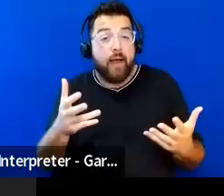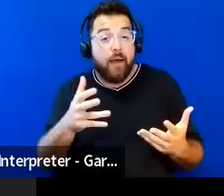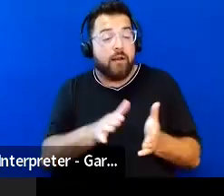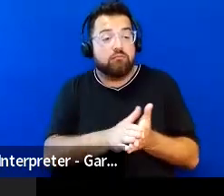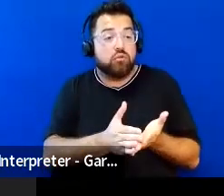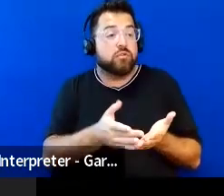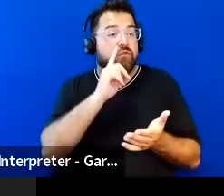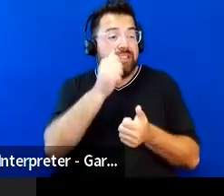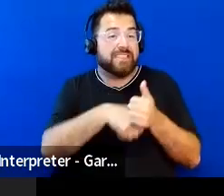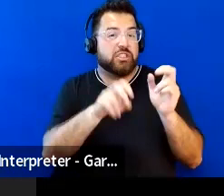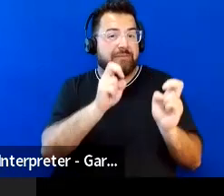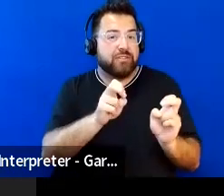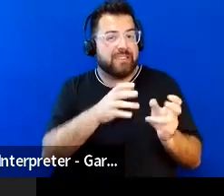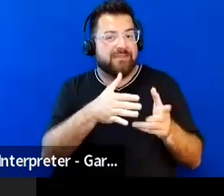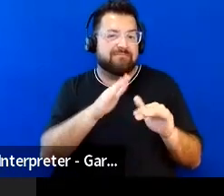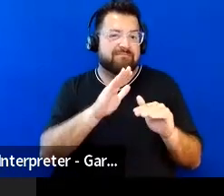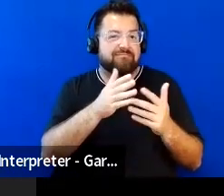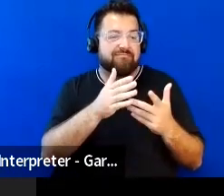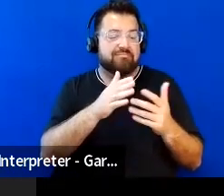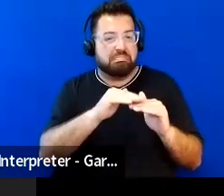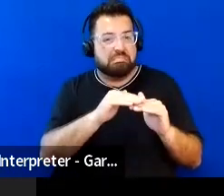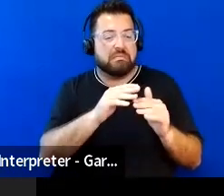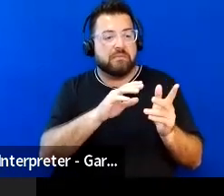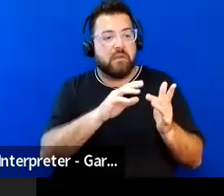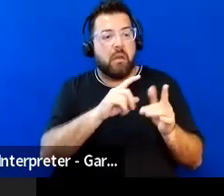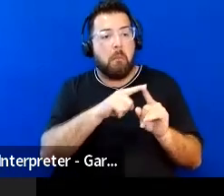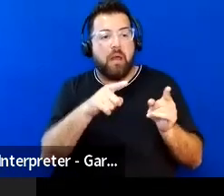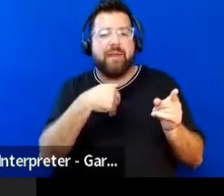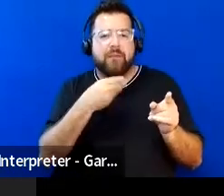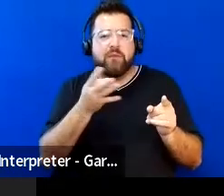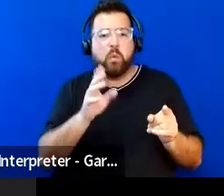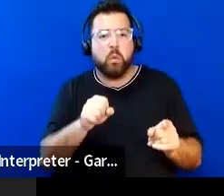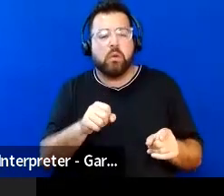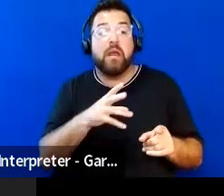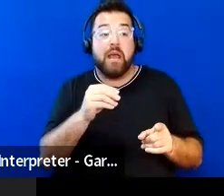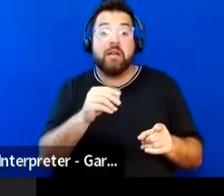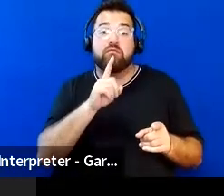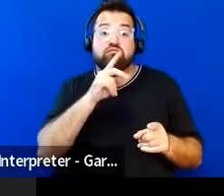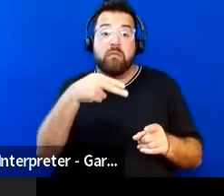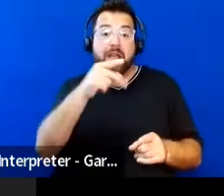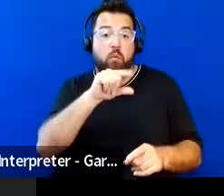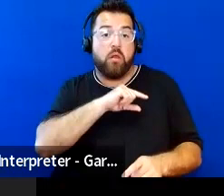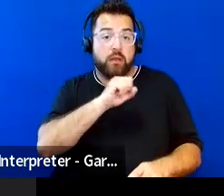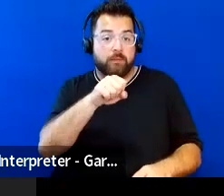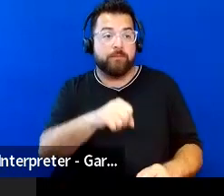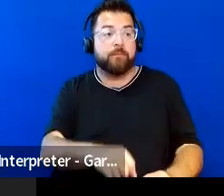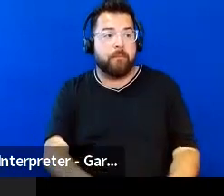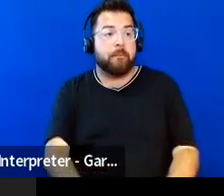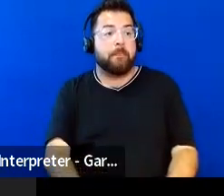for each subject, but they have a few in there, and they're high quality.